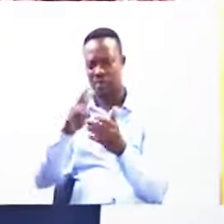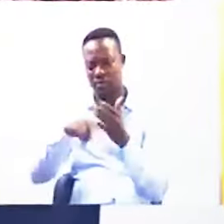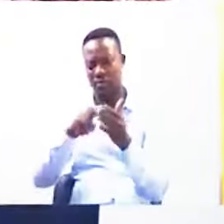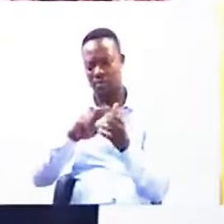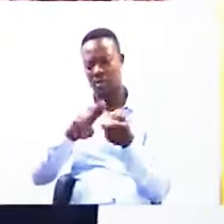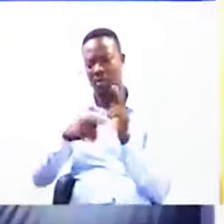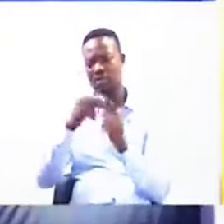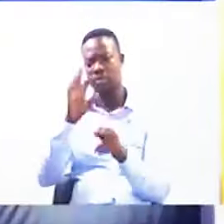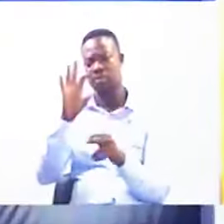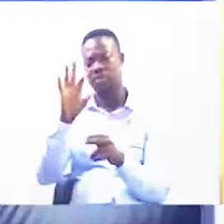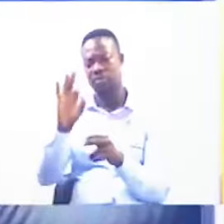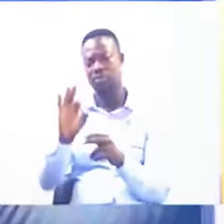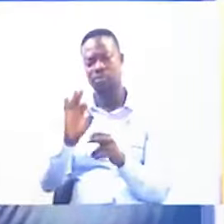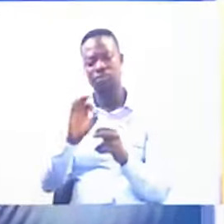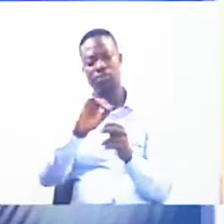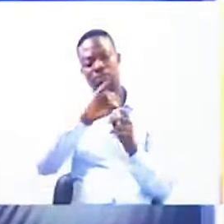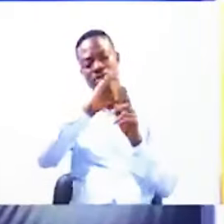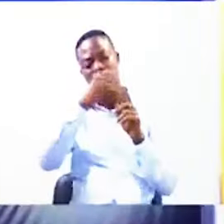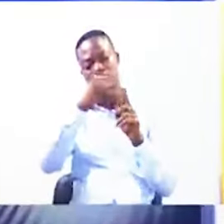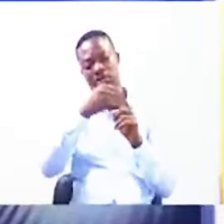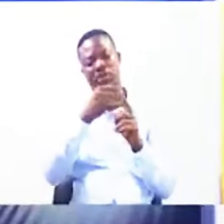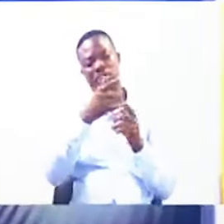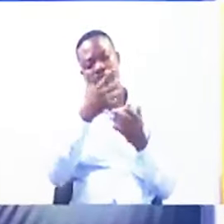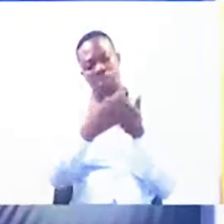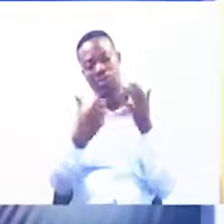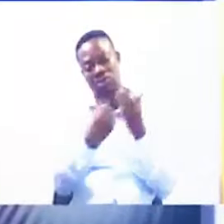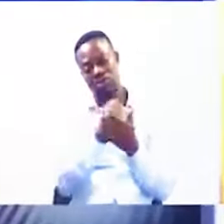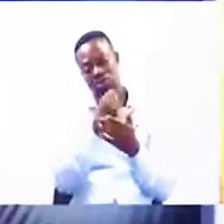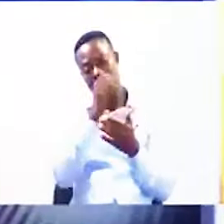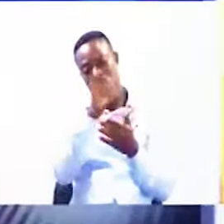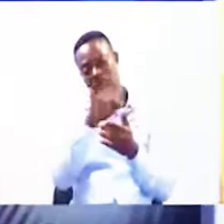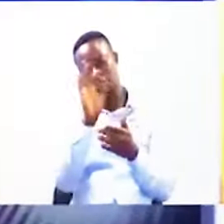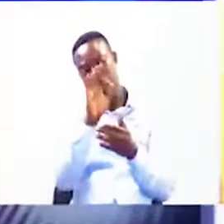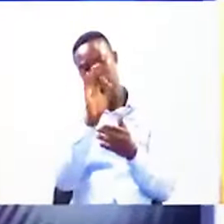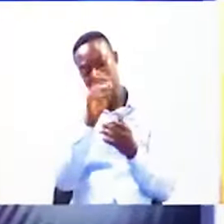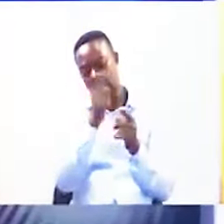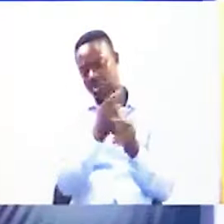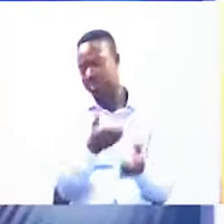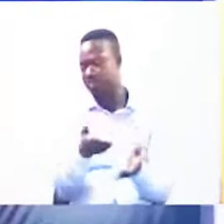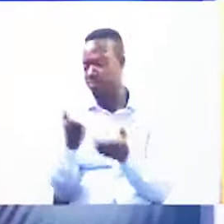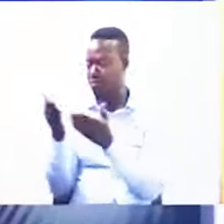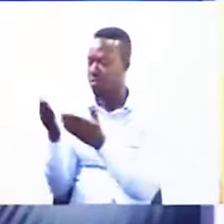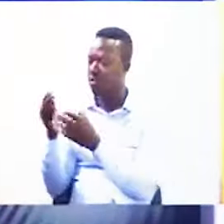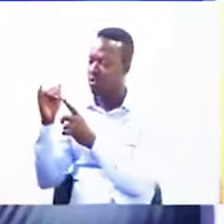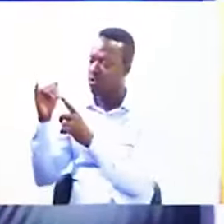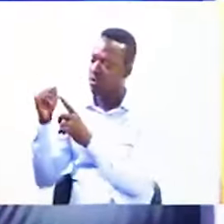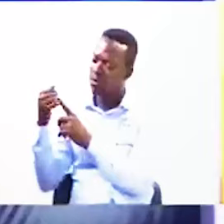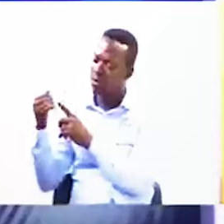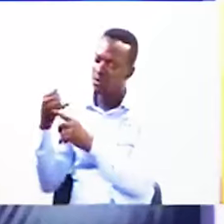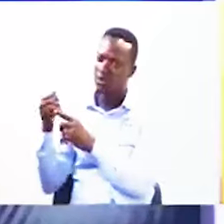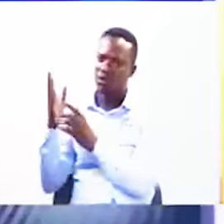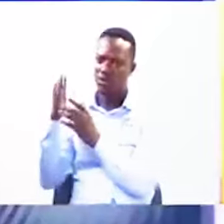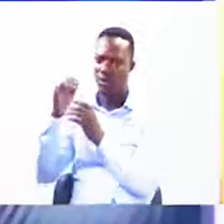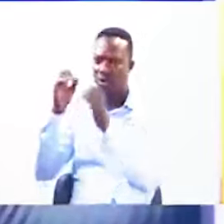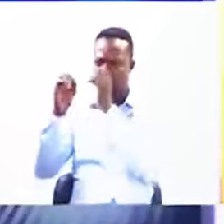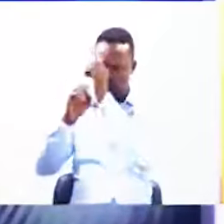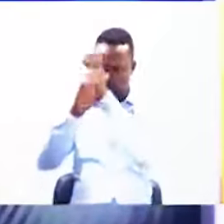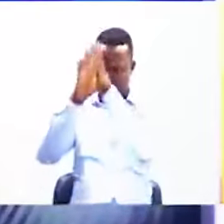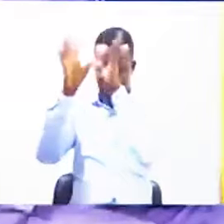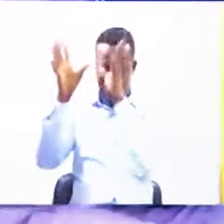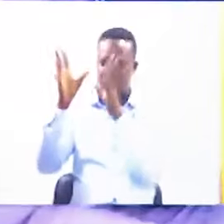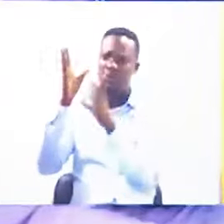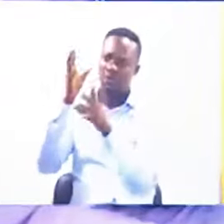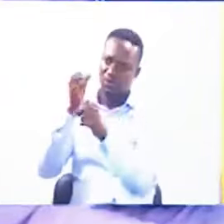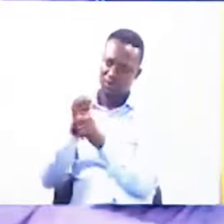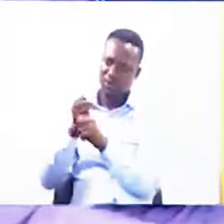apostle Paul goes to Jerusalem. He presents his gospel that he's preaching. He has received the message by revelation from Christ himself, but